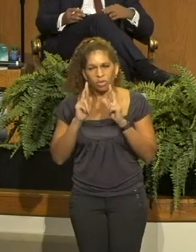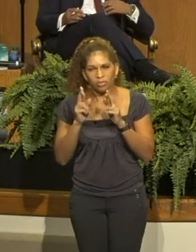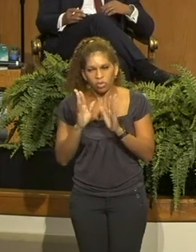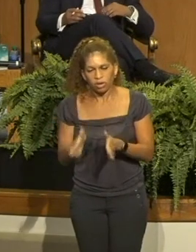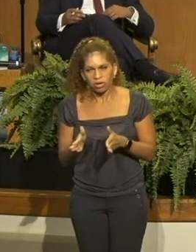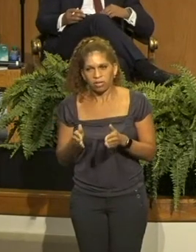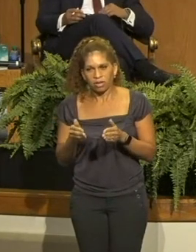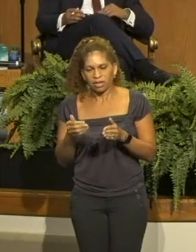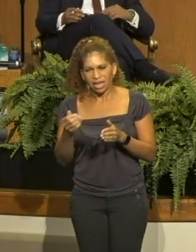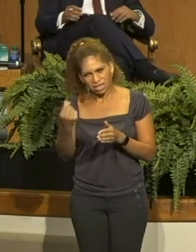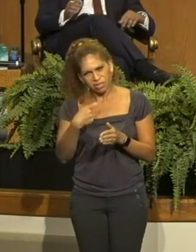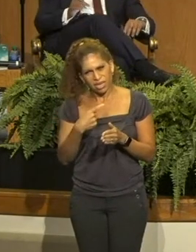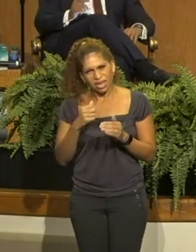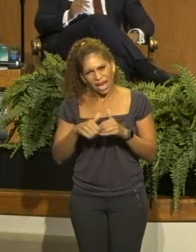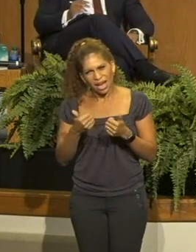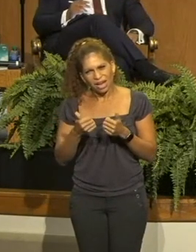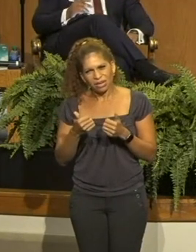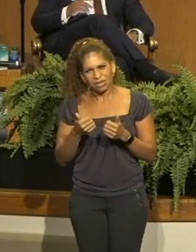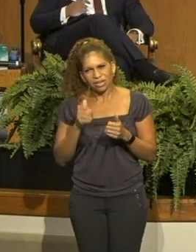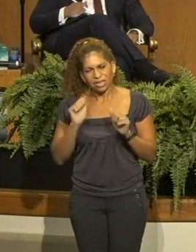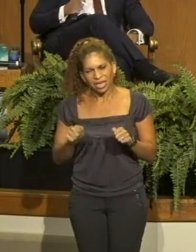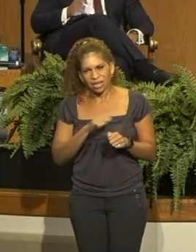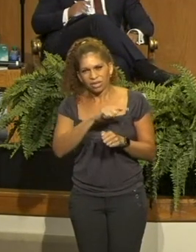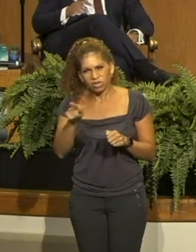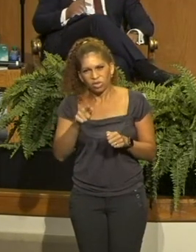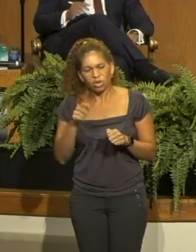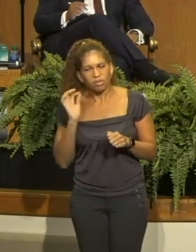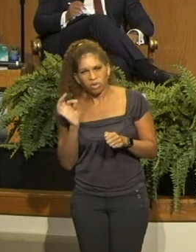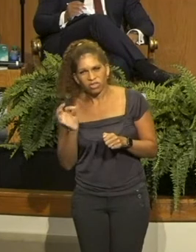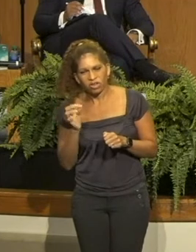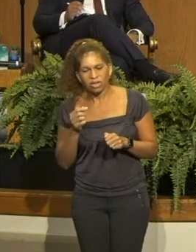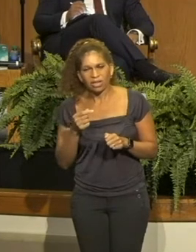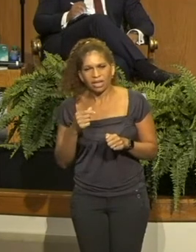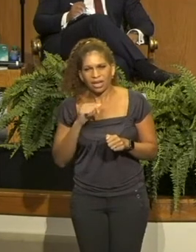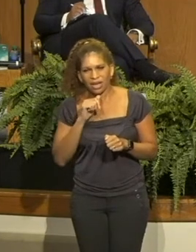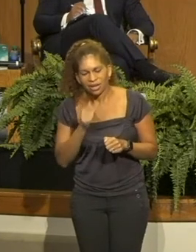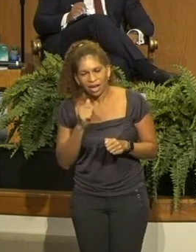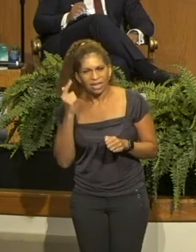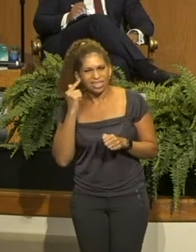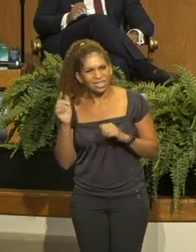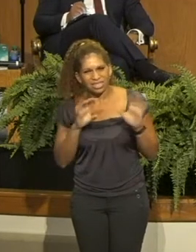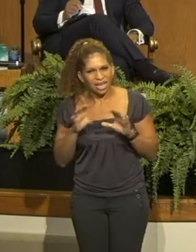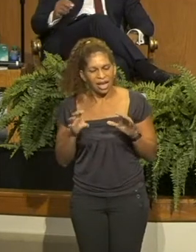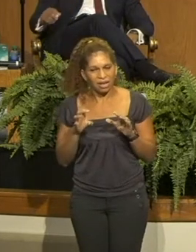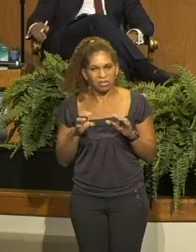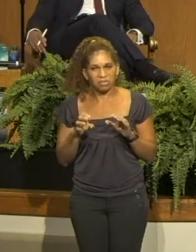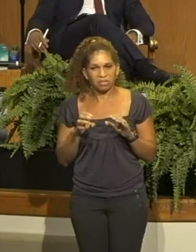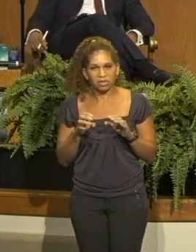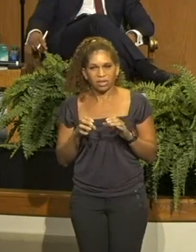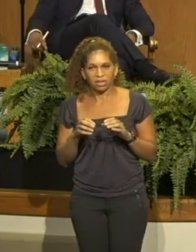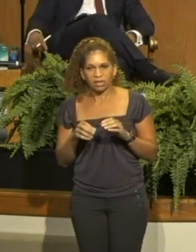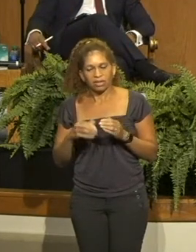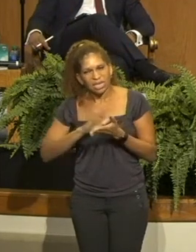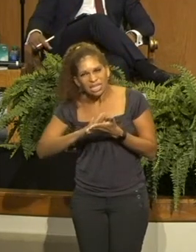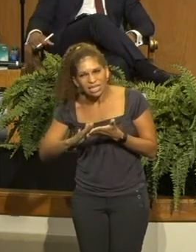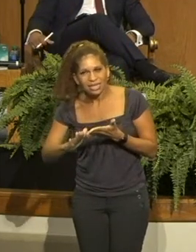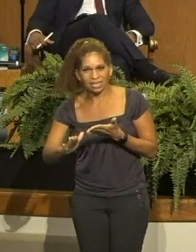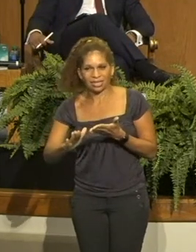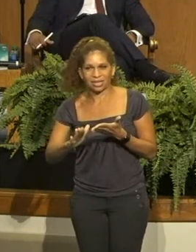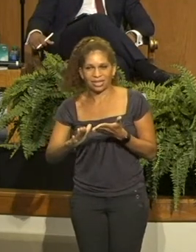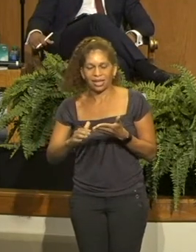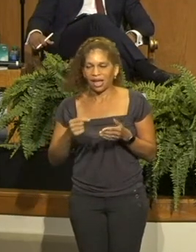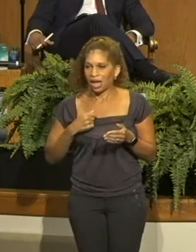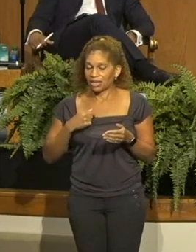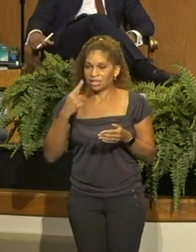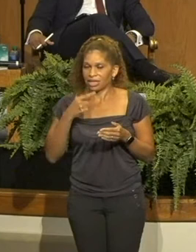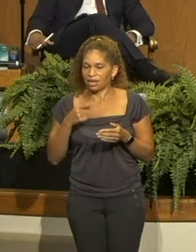preach and not sound partisan? I said, because I'm preaching Jesus. What's wrong with you? I'm preaching the